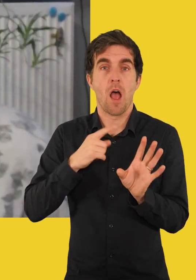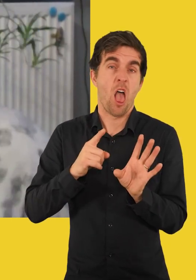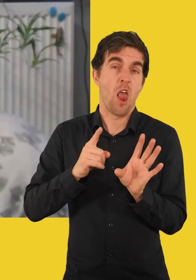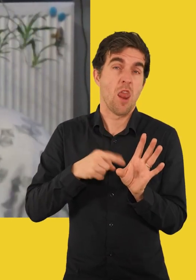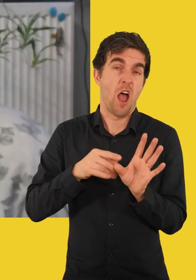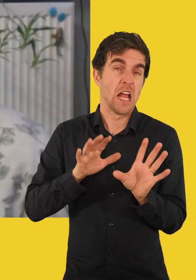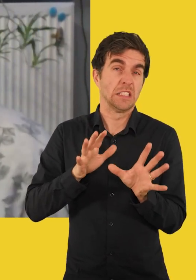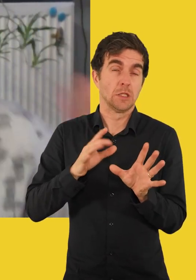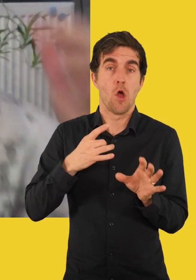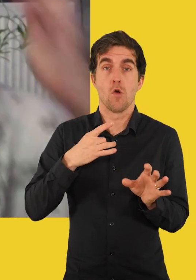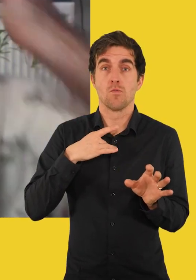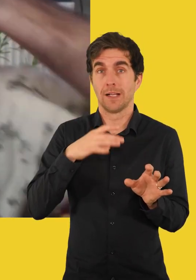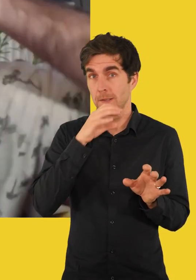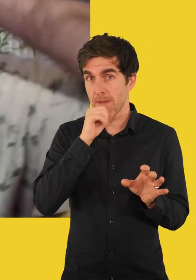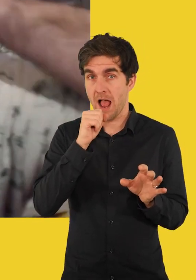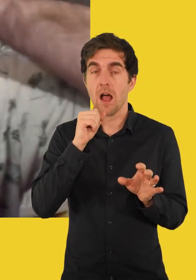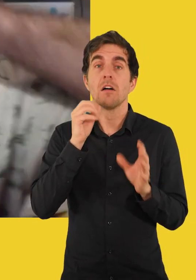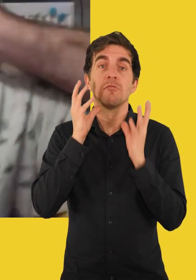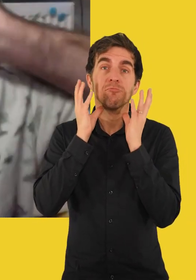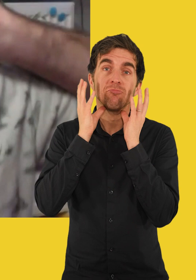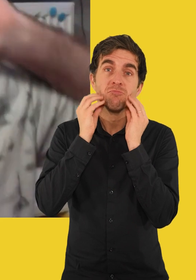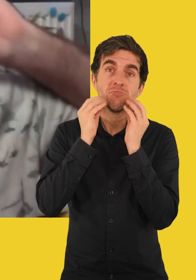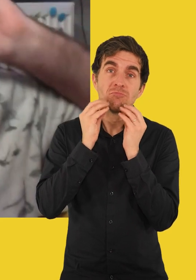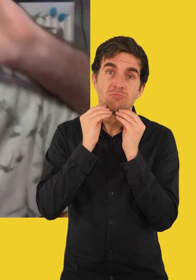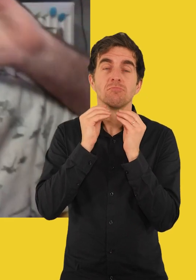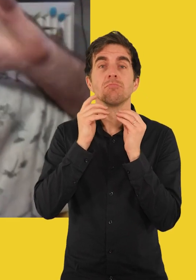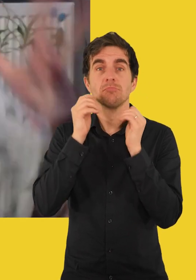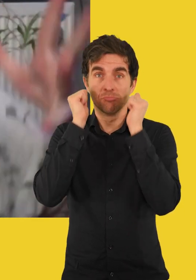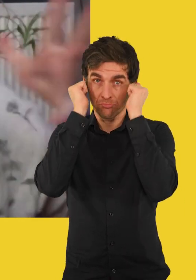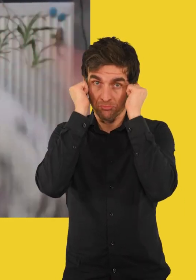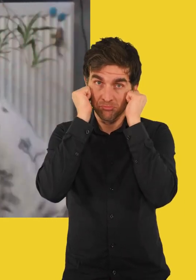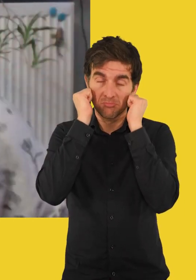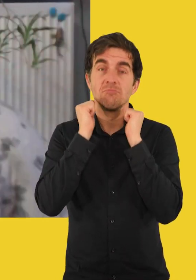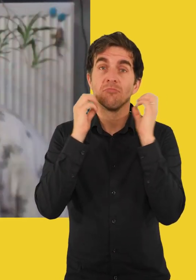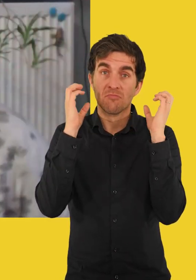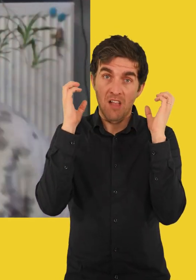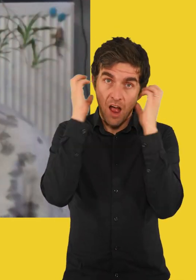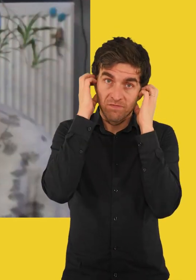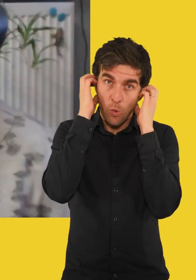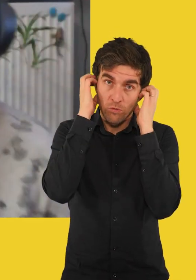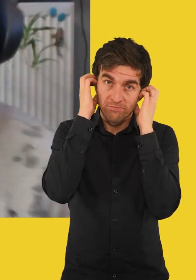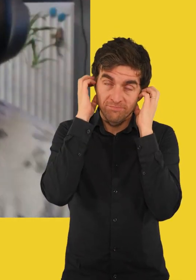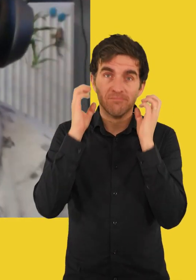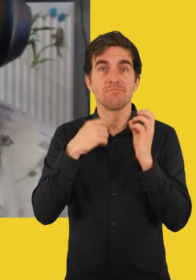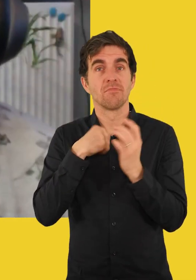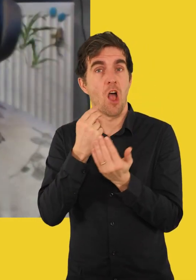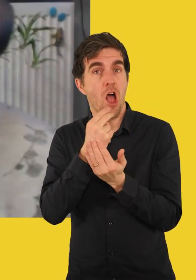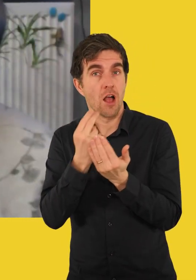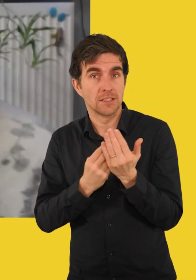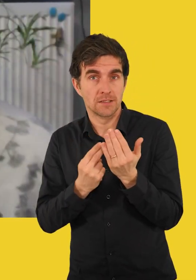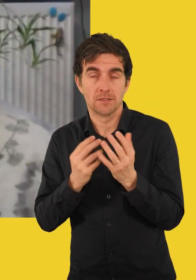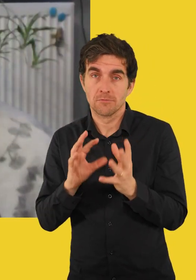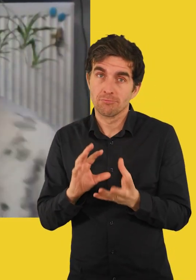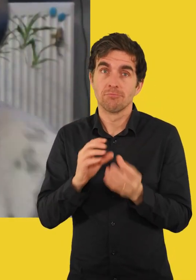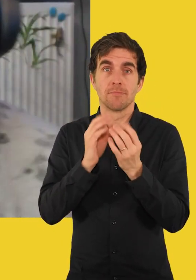with a short beard, and I'm wearing a blue beanie and large headphones. I work as an